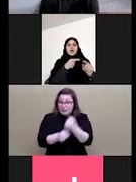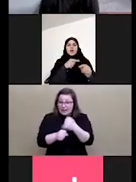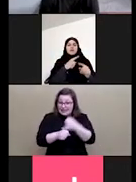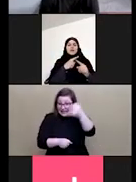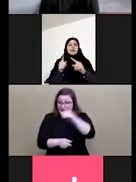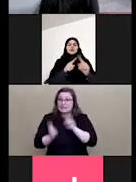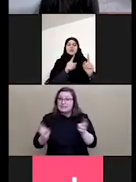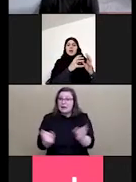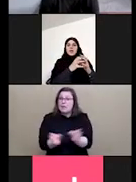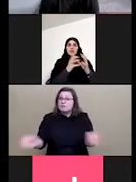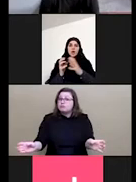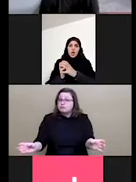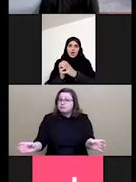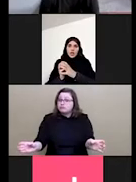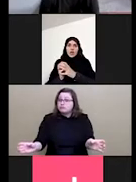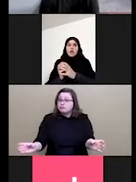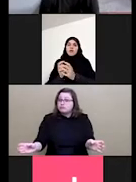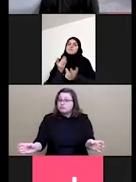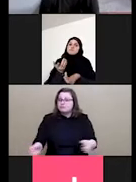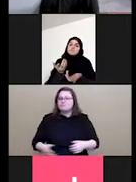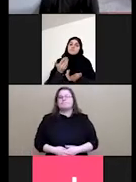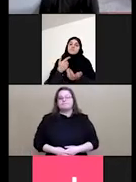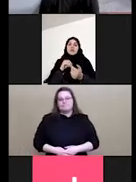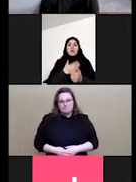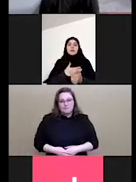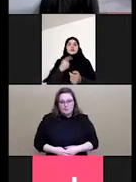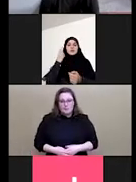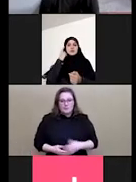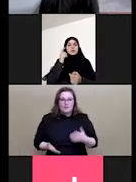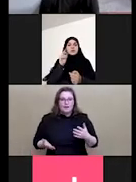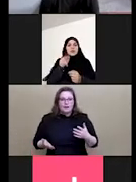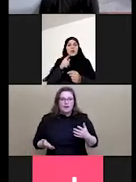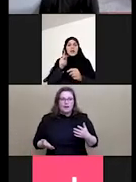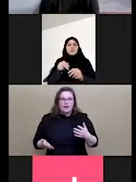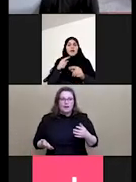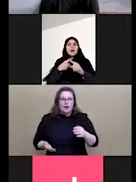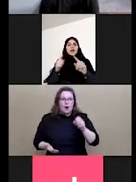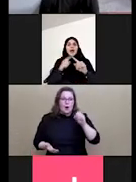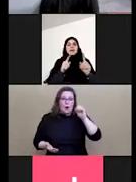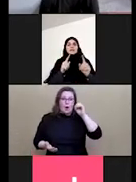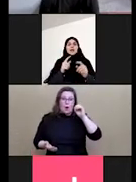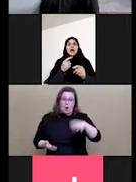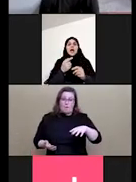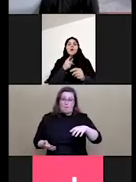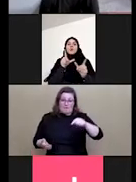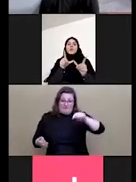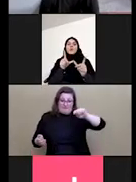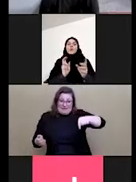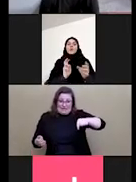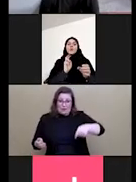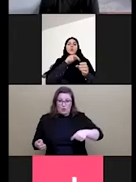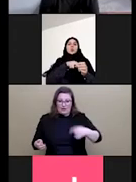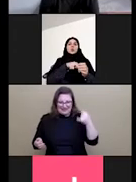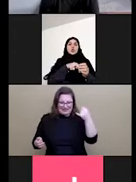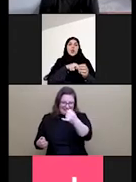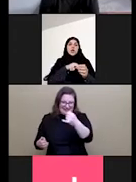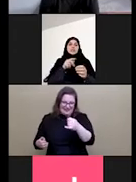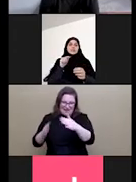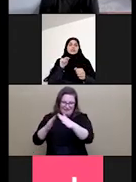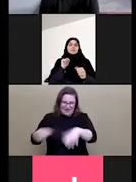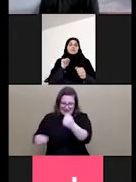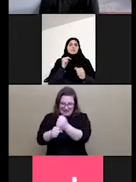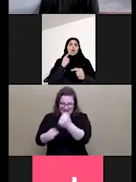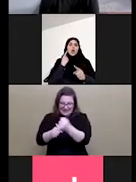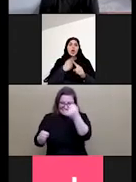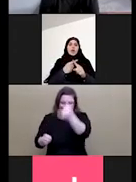of course, if the premises for each peace building initiative is talking about